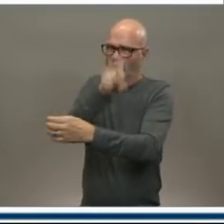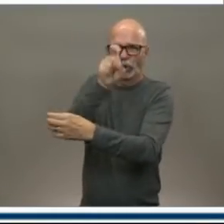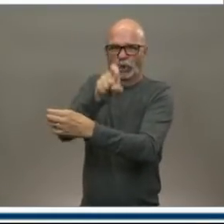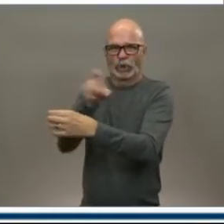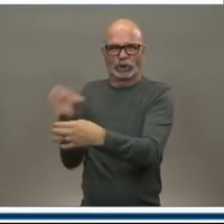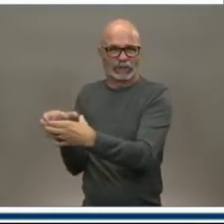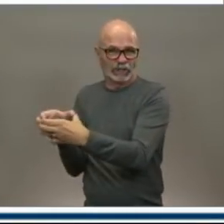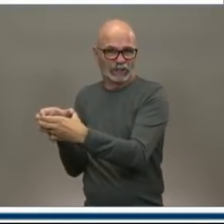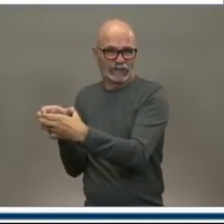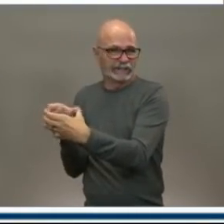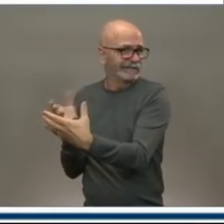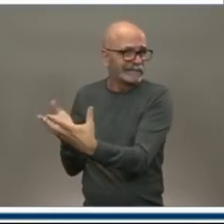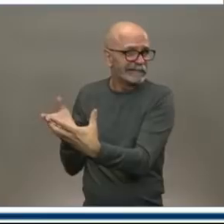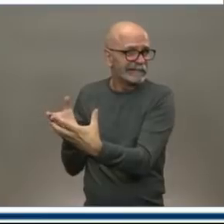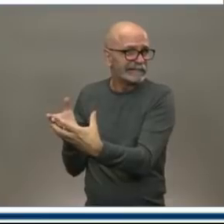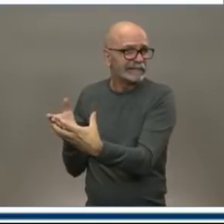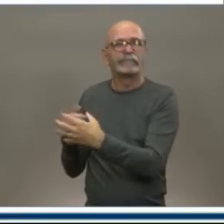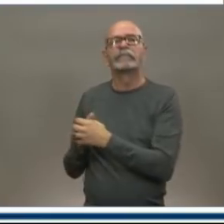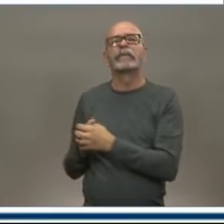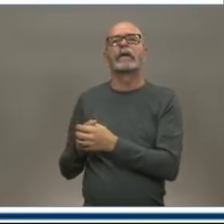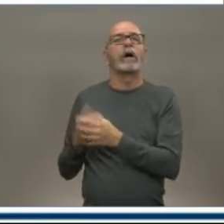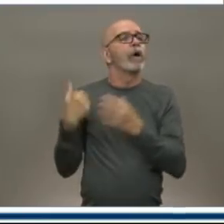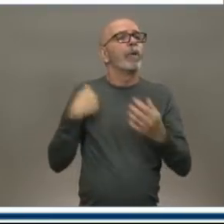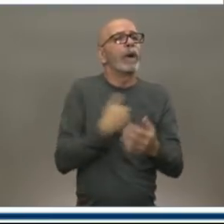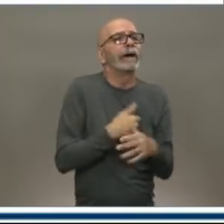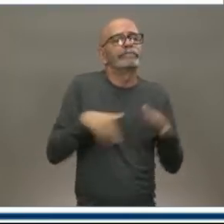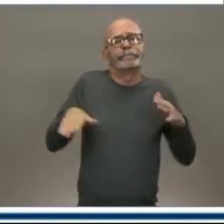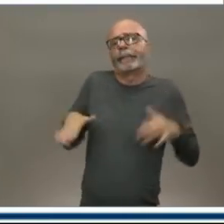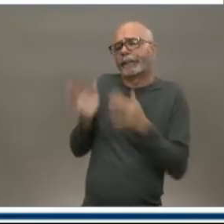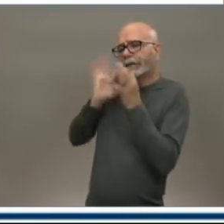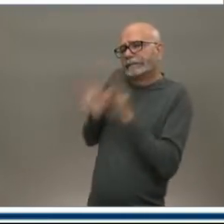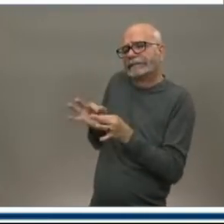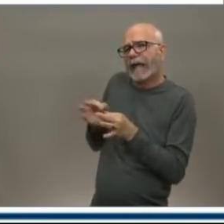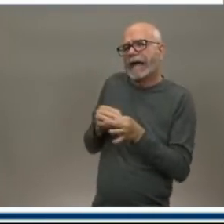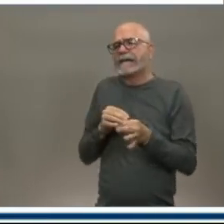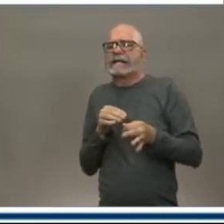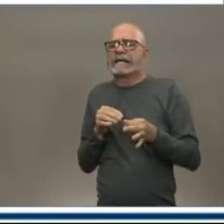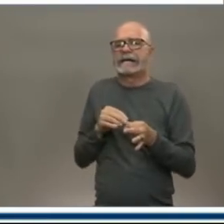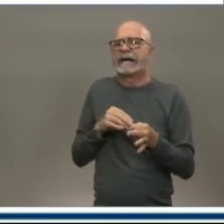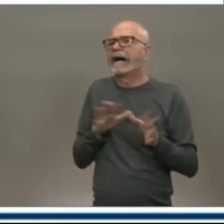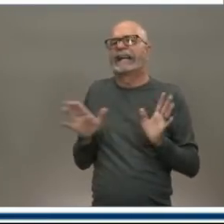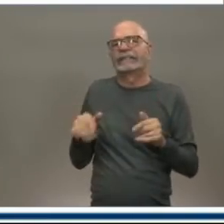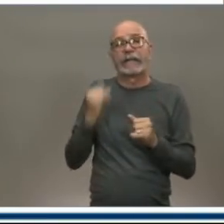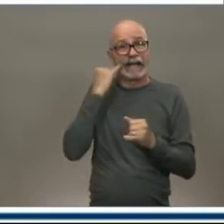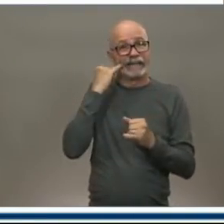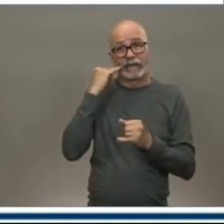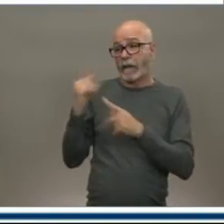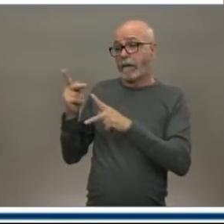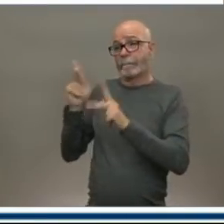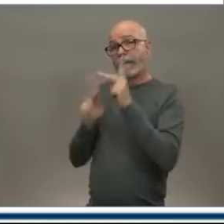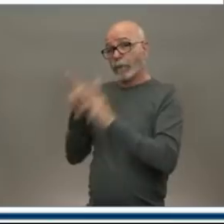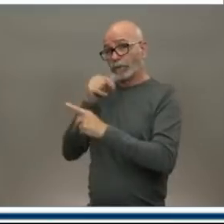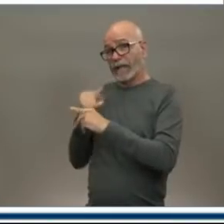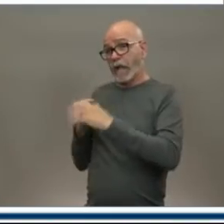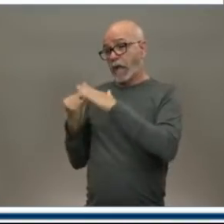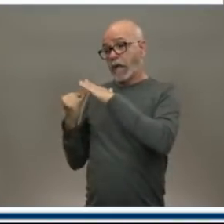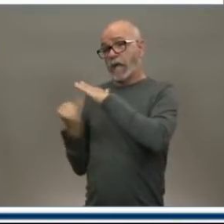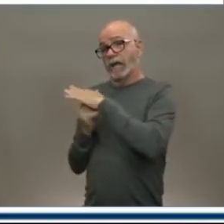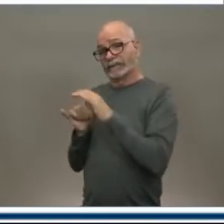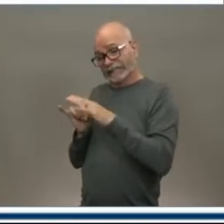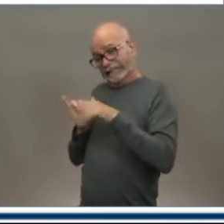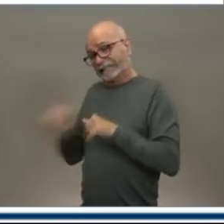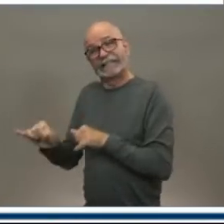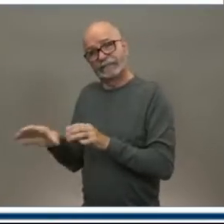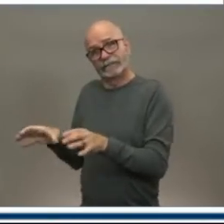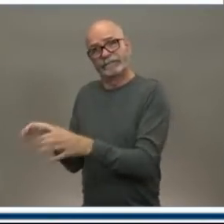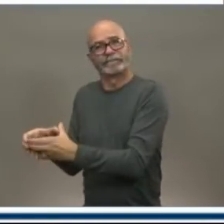is so far, when people respect quarantine, that we're not seeing, even though we may have some other household